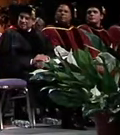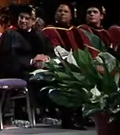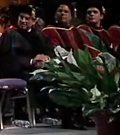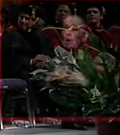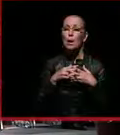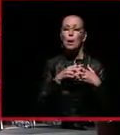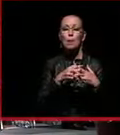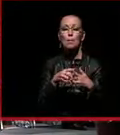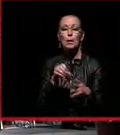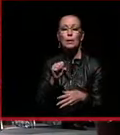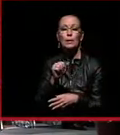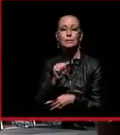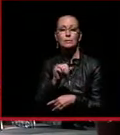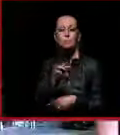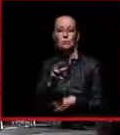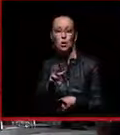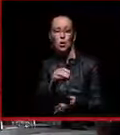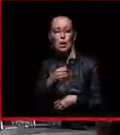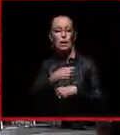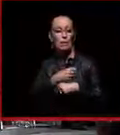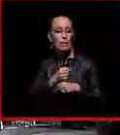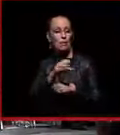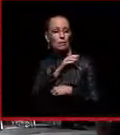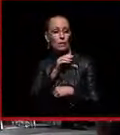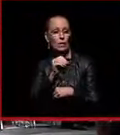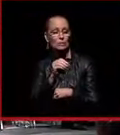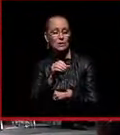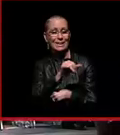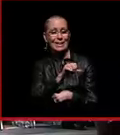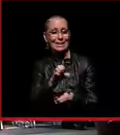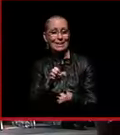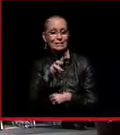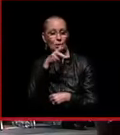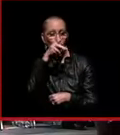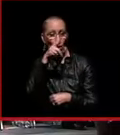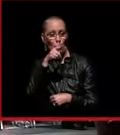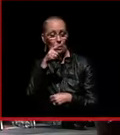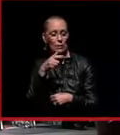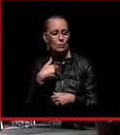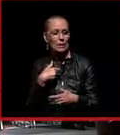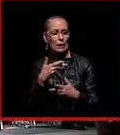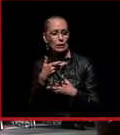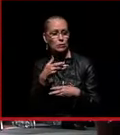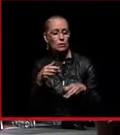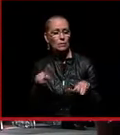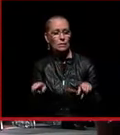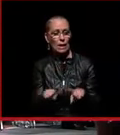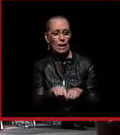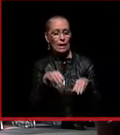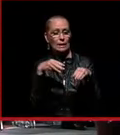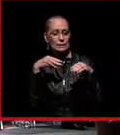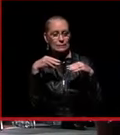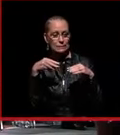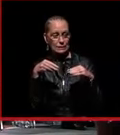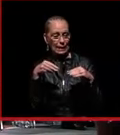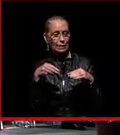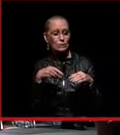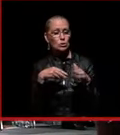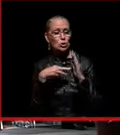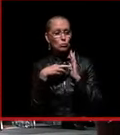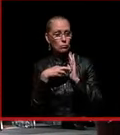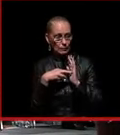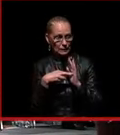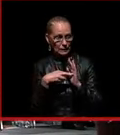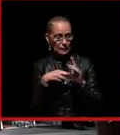Manufacturing Company in East Longmeadow, where he served as sales representatives, sales manager, vice president